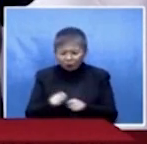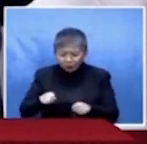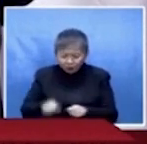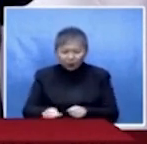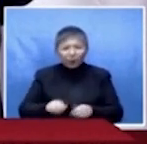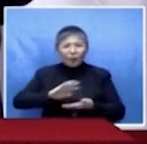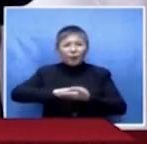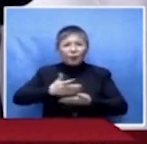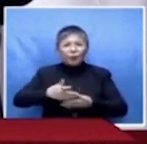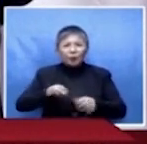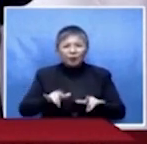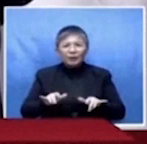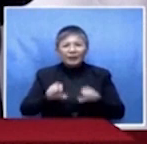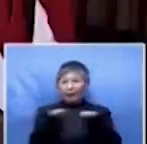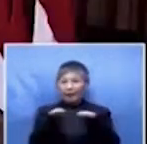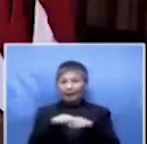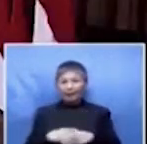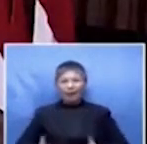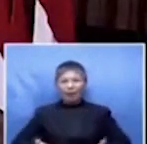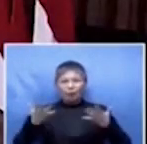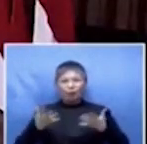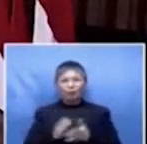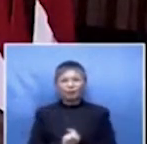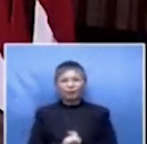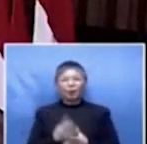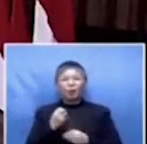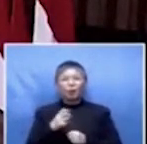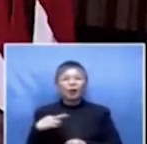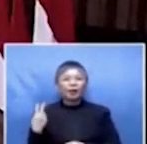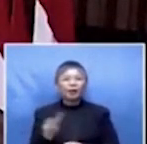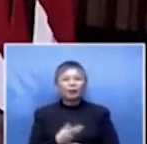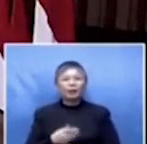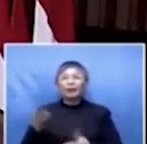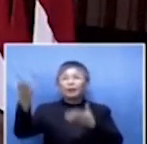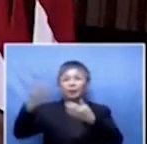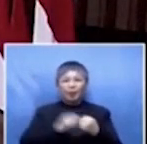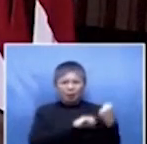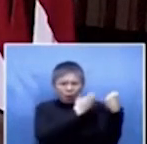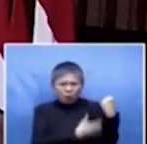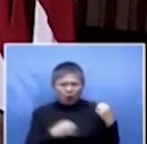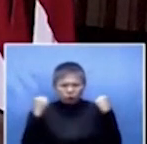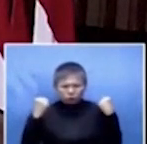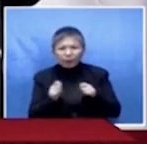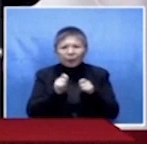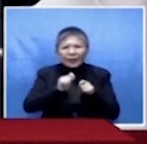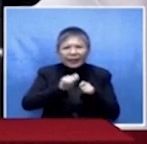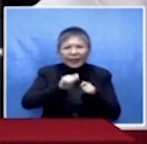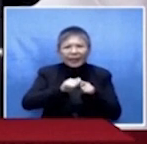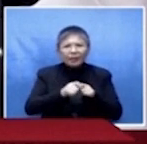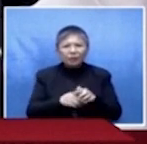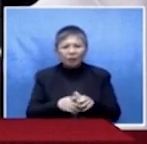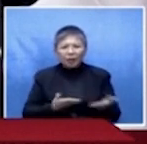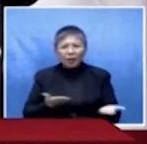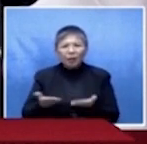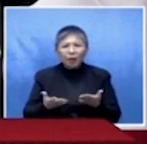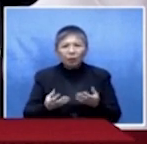men-setting ulang semua sistemnya. Inilah saatnya kita membenahi diri secara fundamental. This is the time